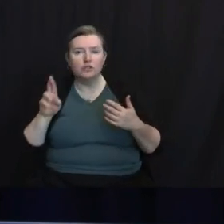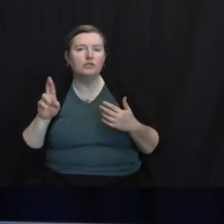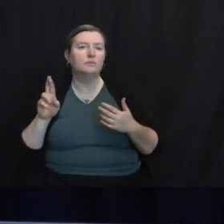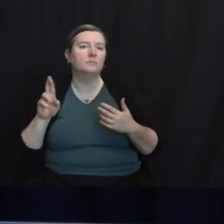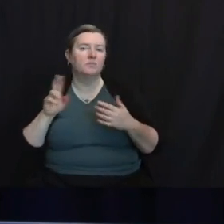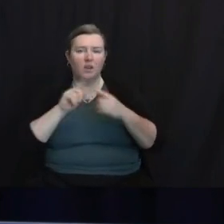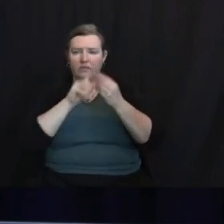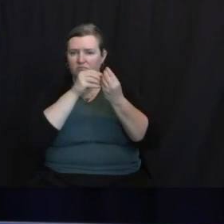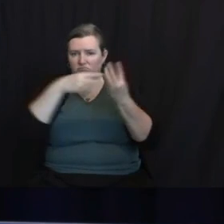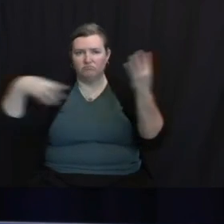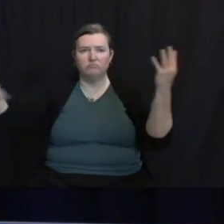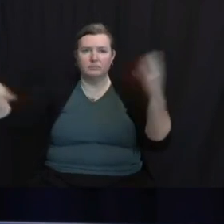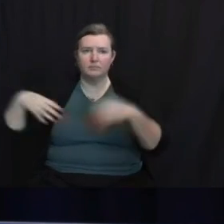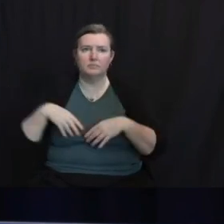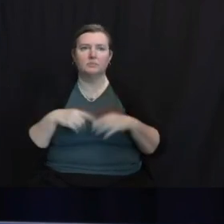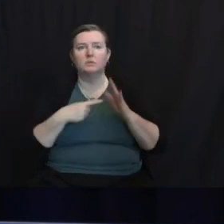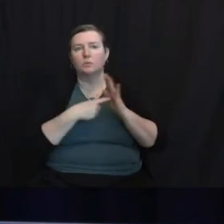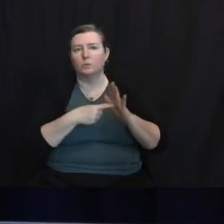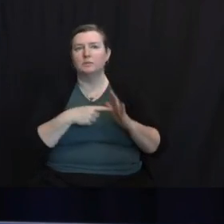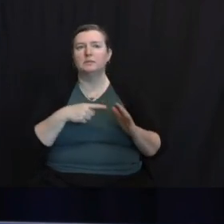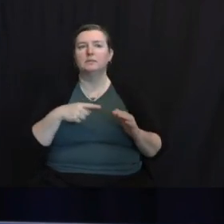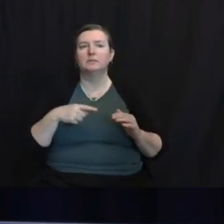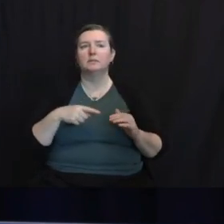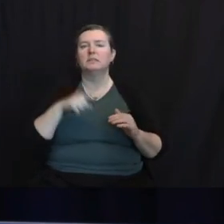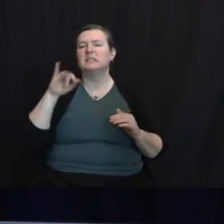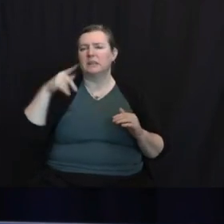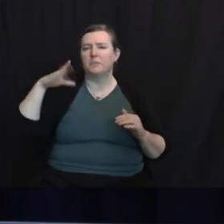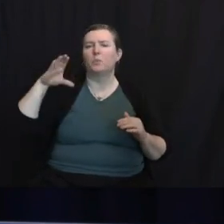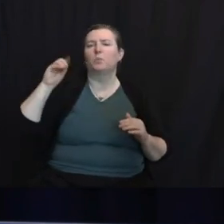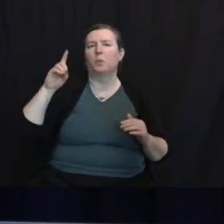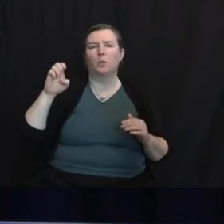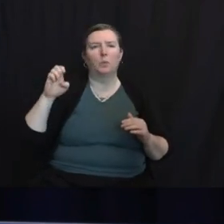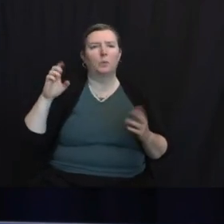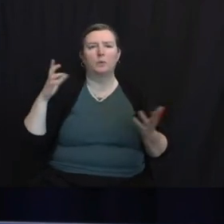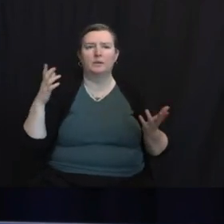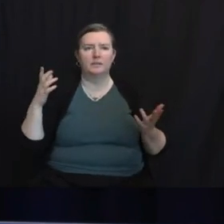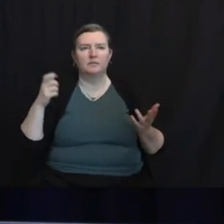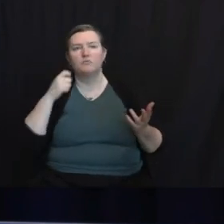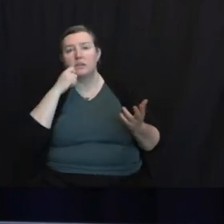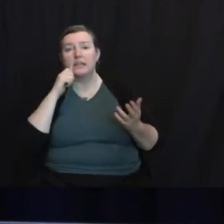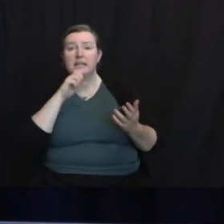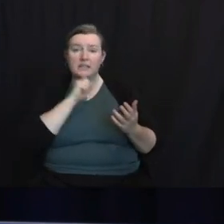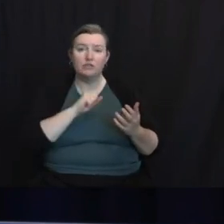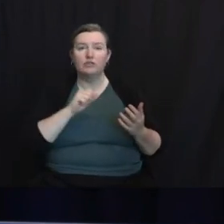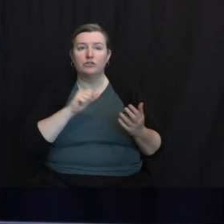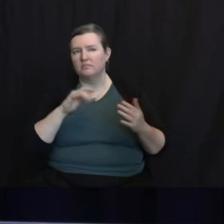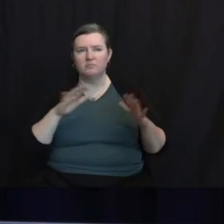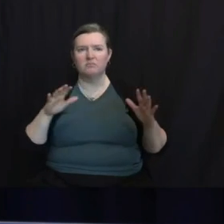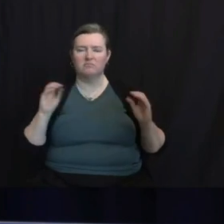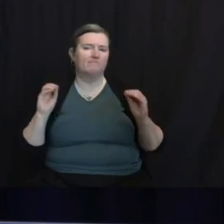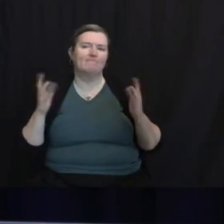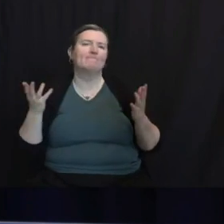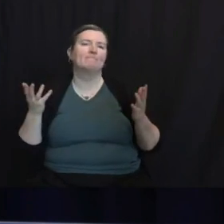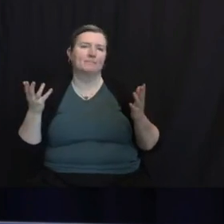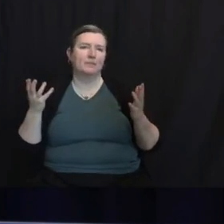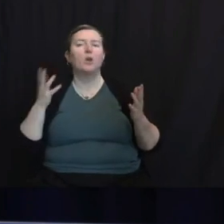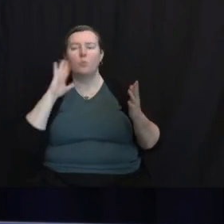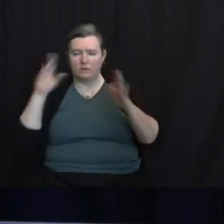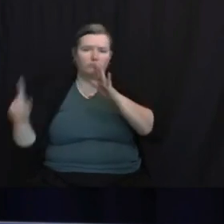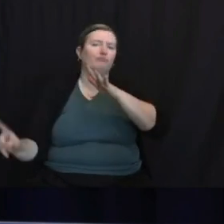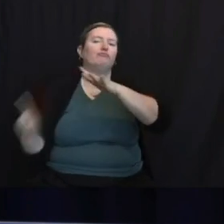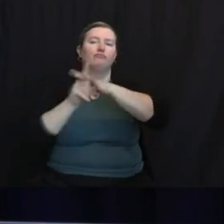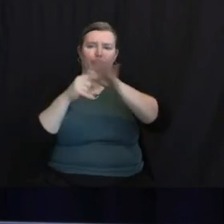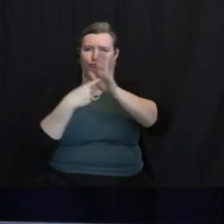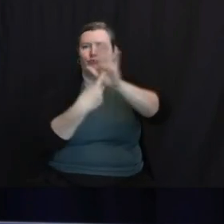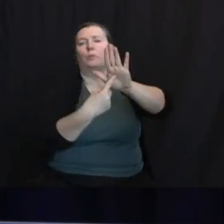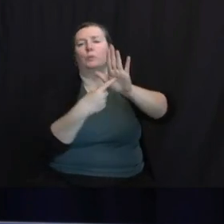with no demographic information. This new dashboard will offer more perspective on who is being impacted in our